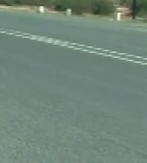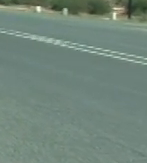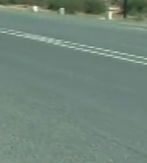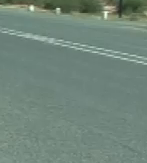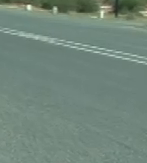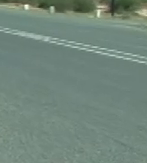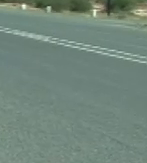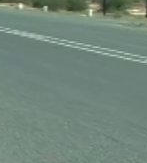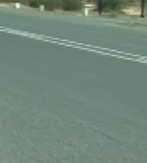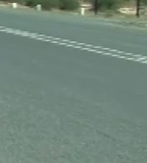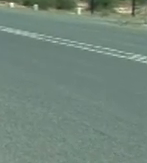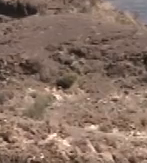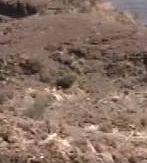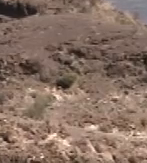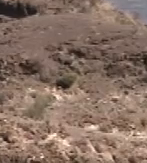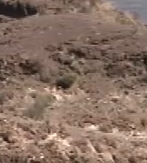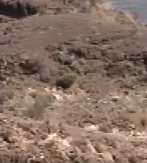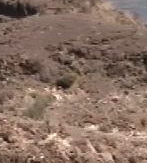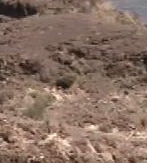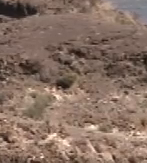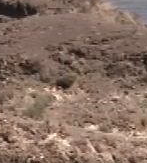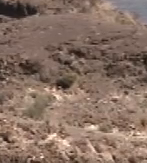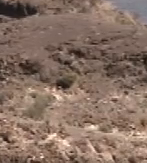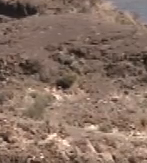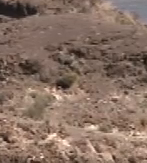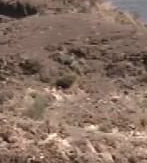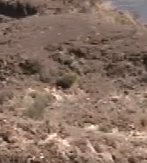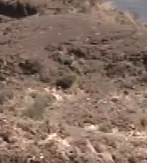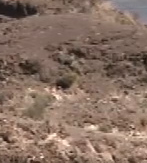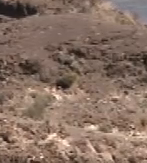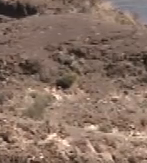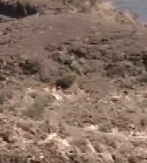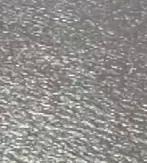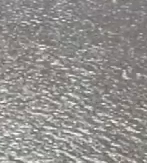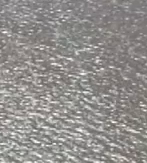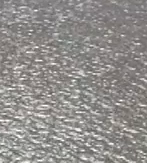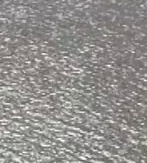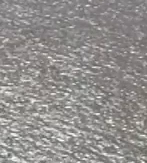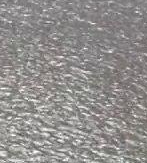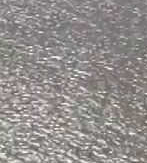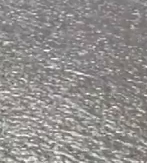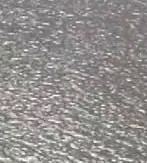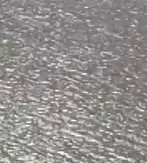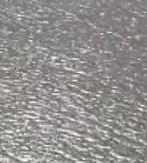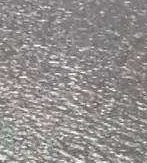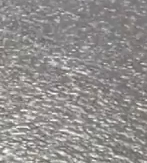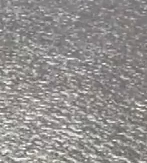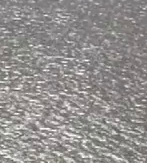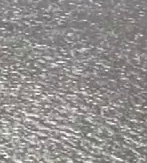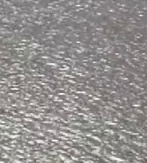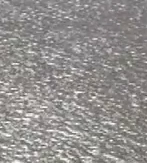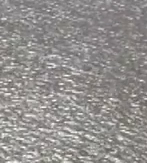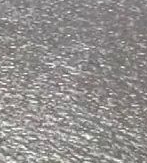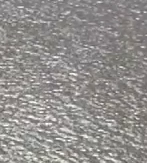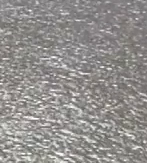from social workers and nurses. She further advised the public to stay away from the dam as it is off limits during the